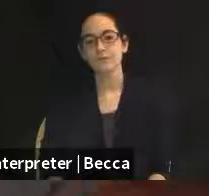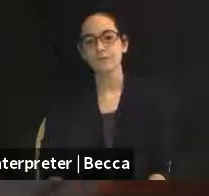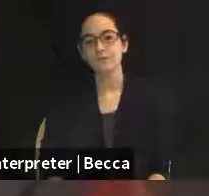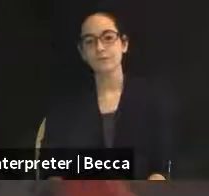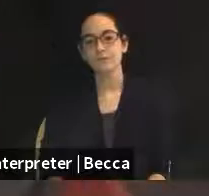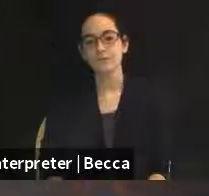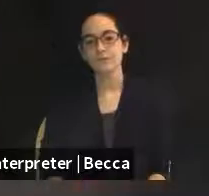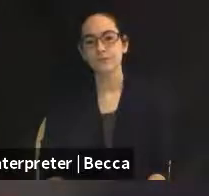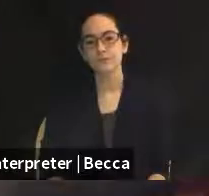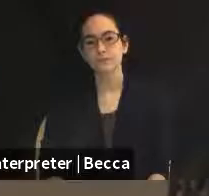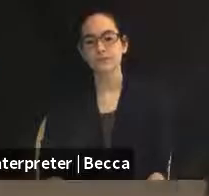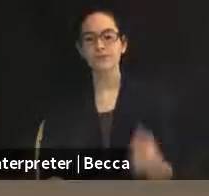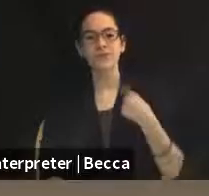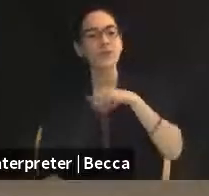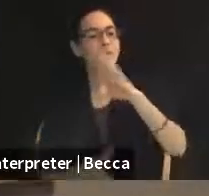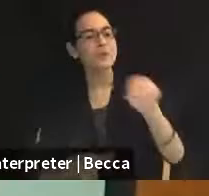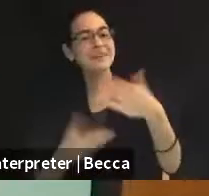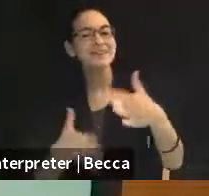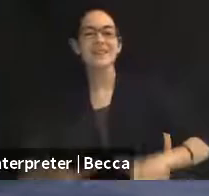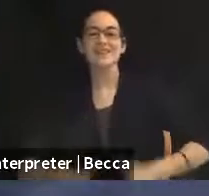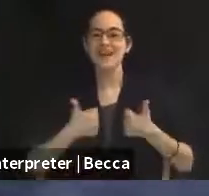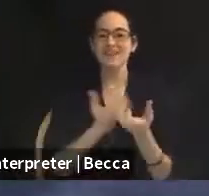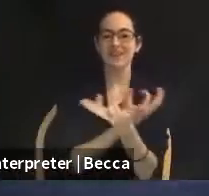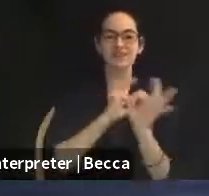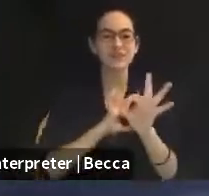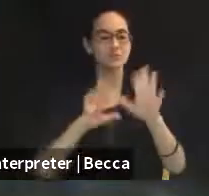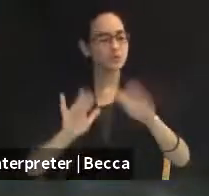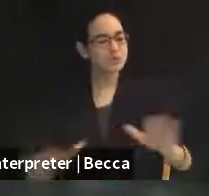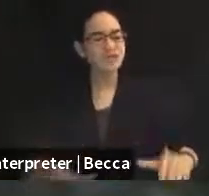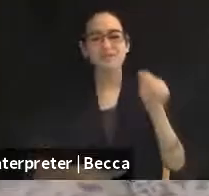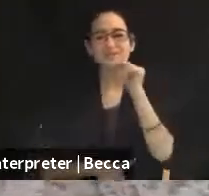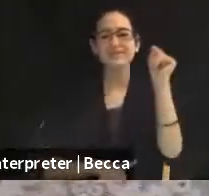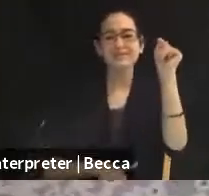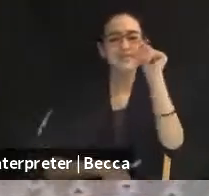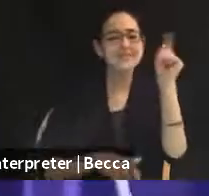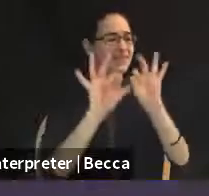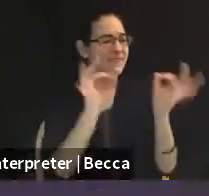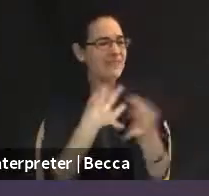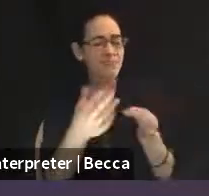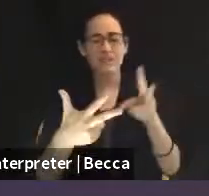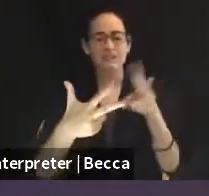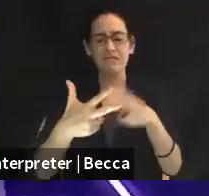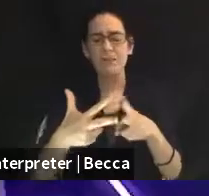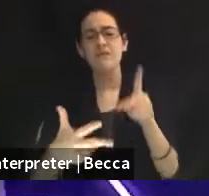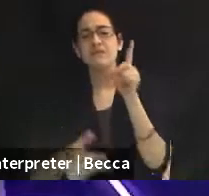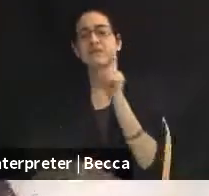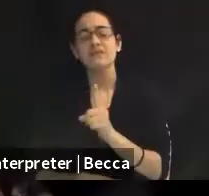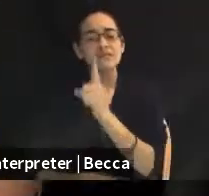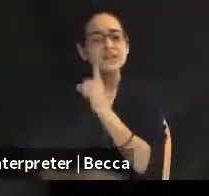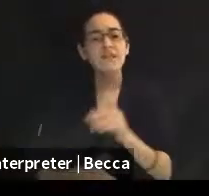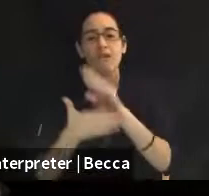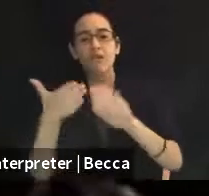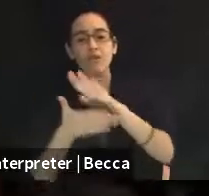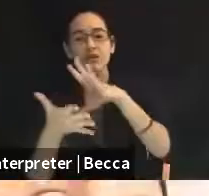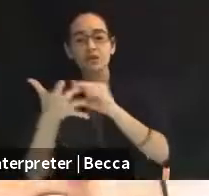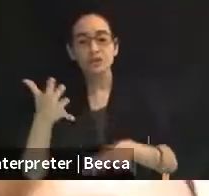We bring life and freedom to children, teenagers, families, couples, singles, college students,